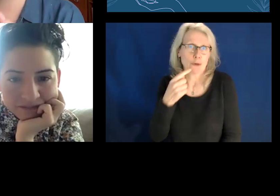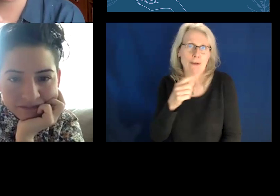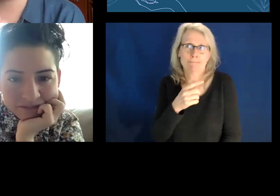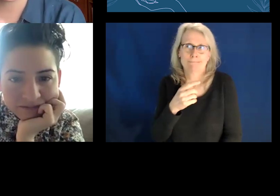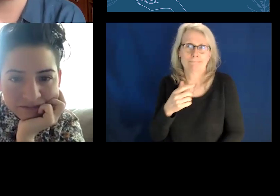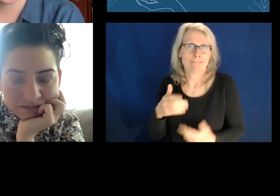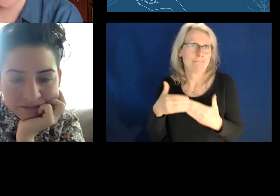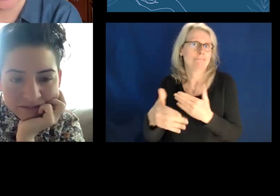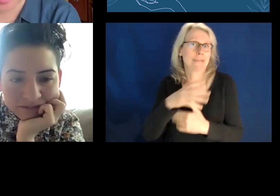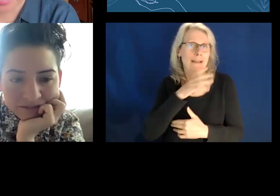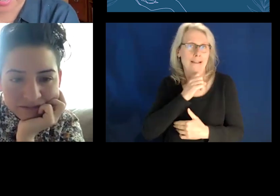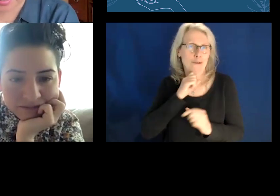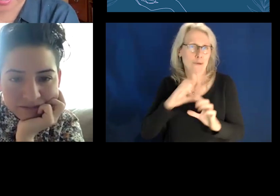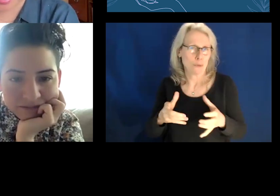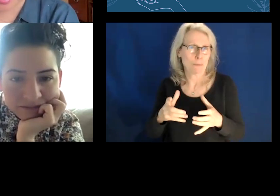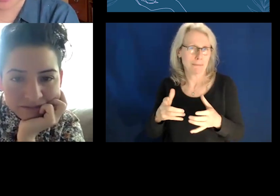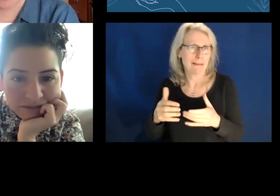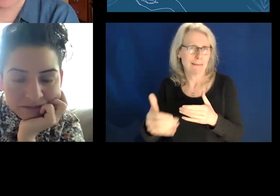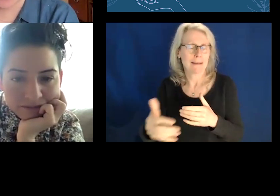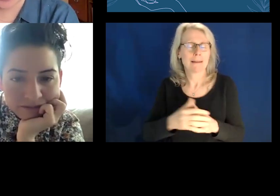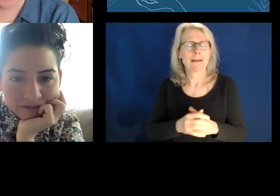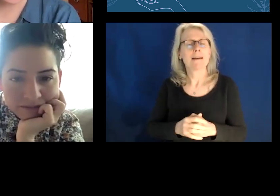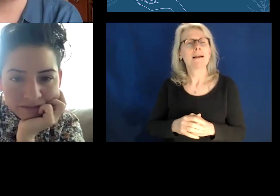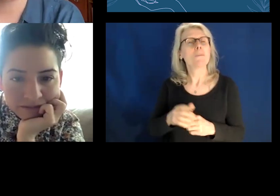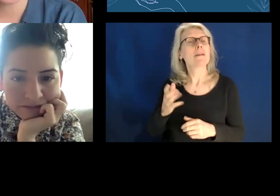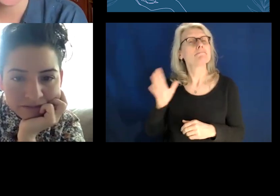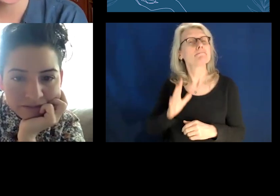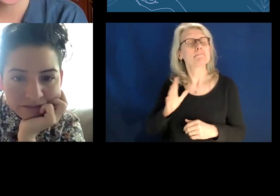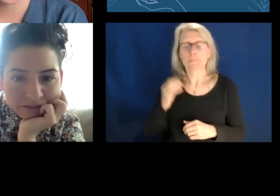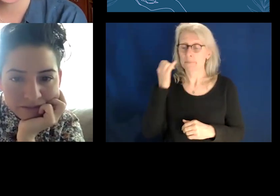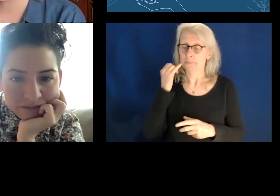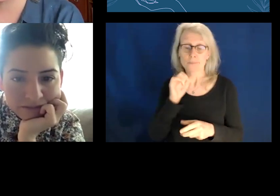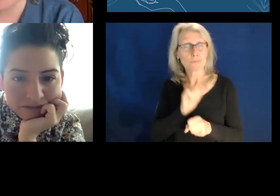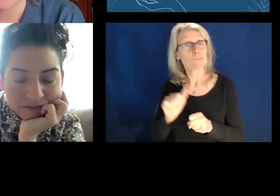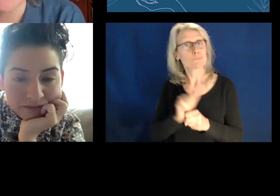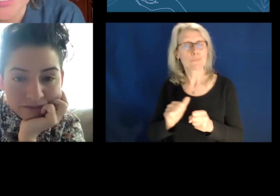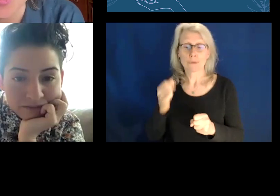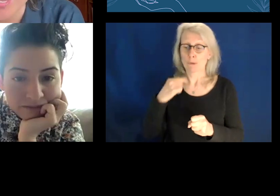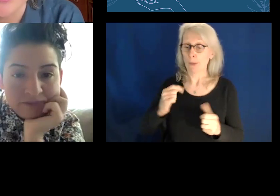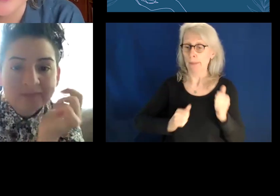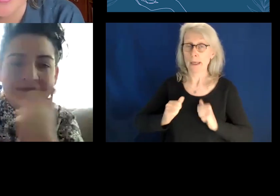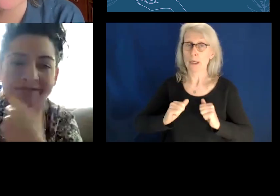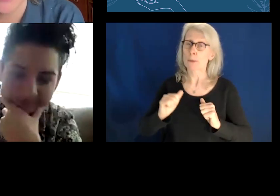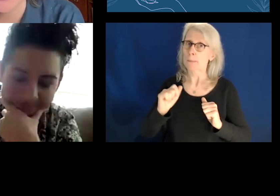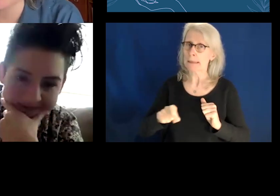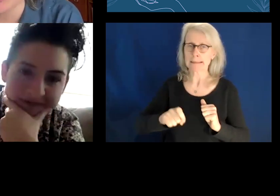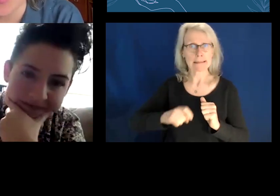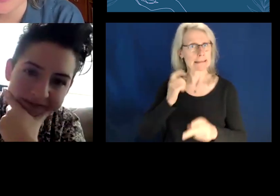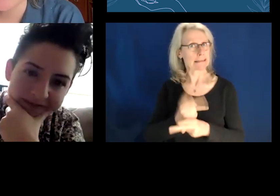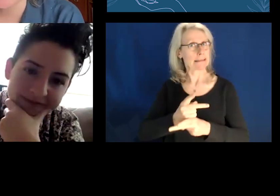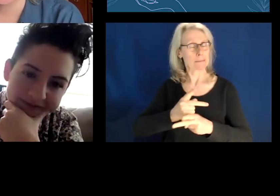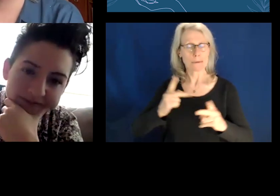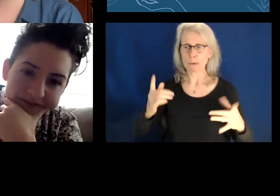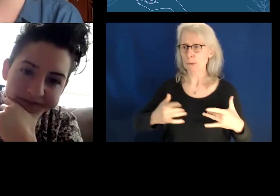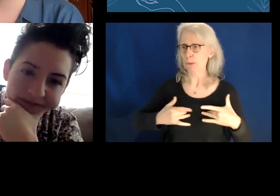But historically, there was really this idea that, you know, if you were working in theater, it better be joyous, it better have